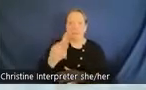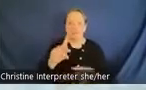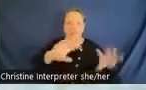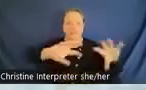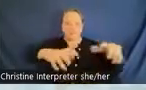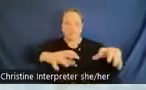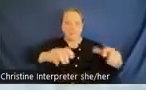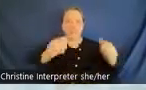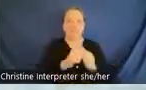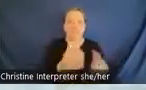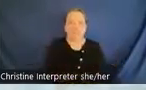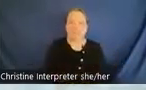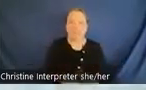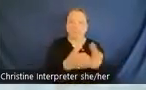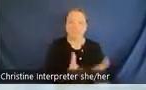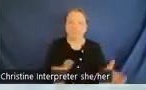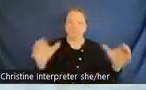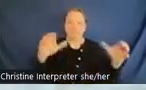pedestal sink.